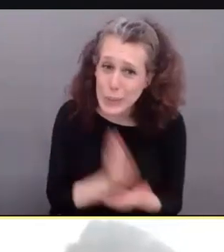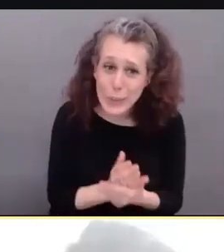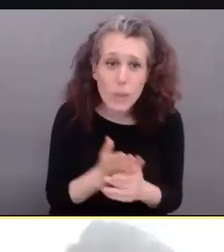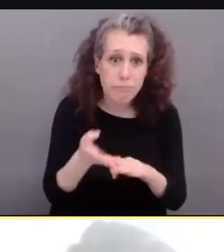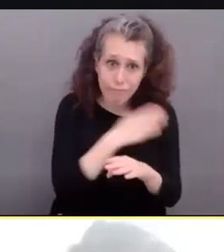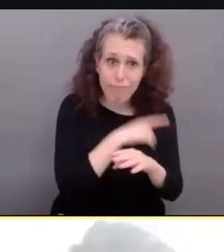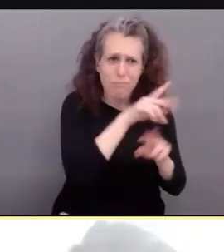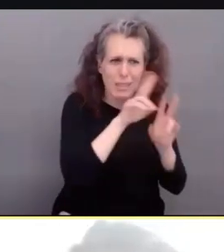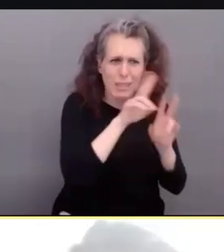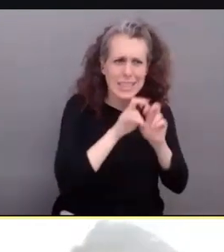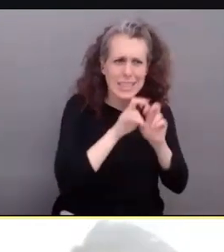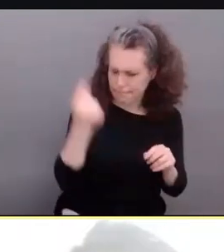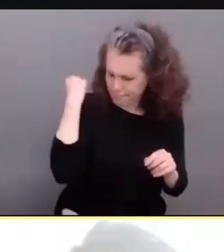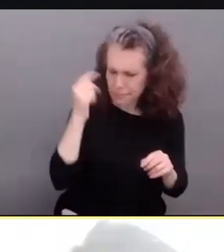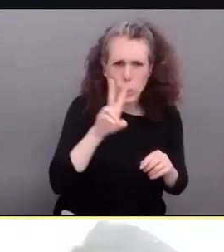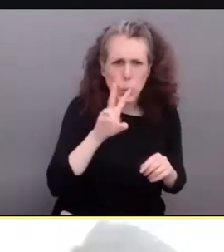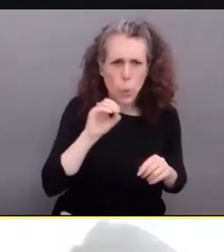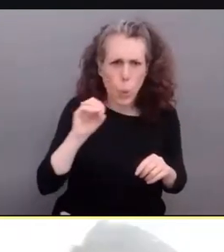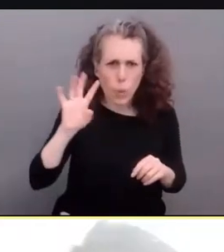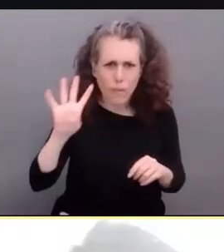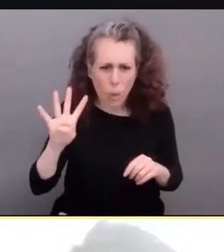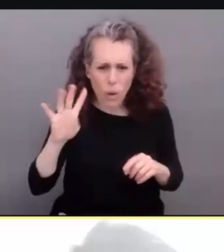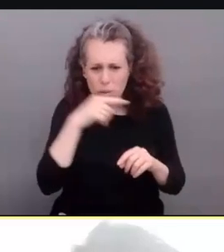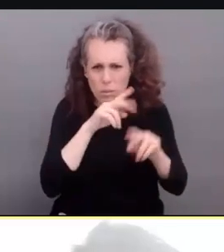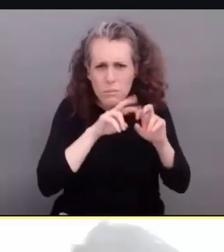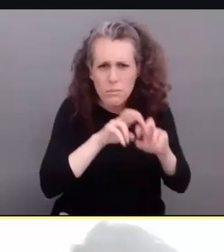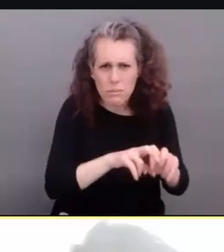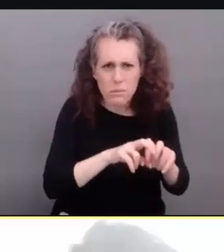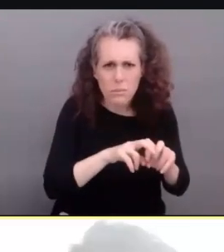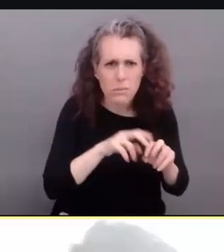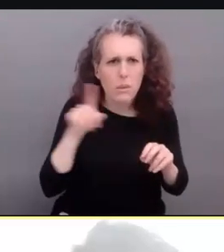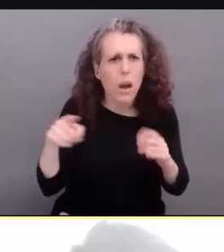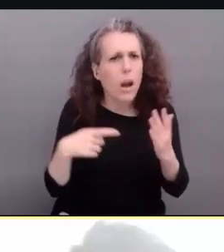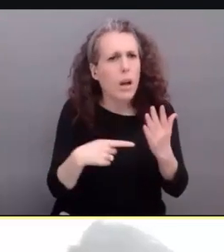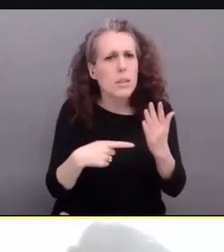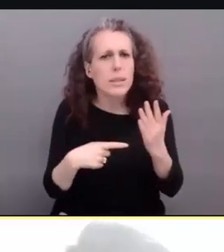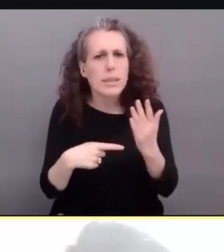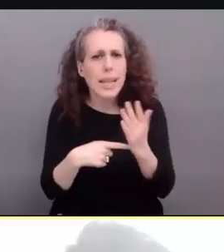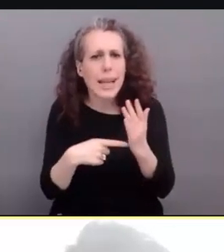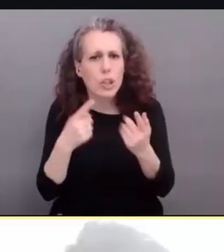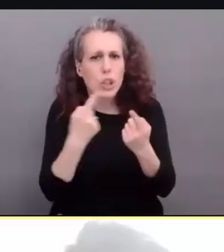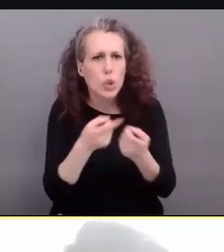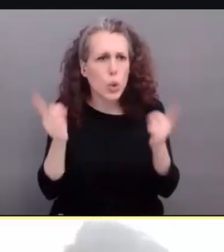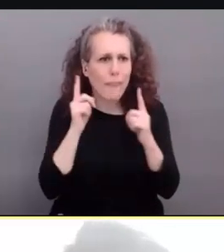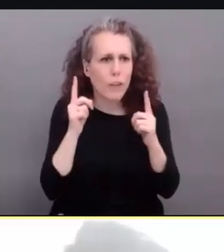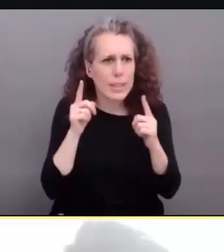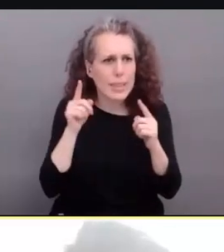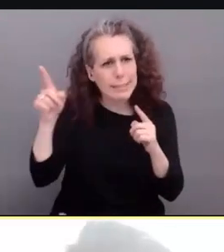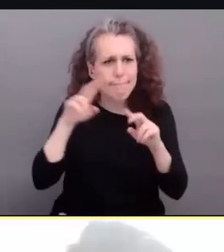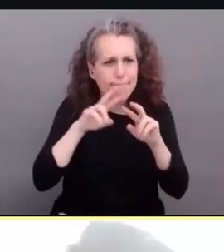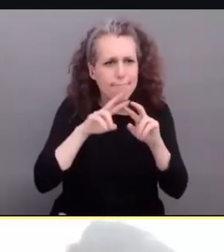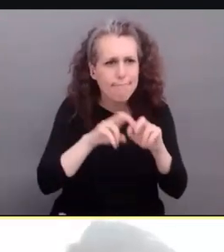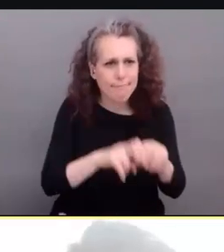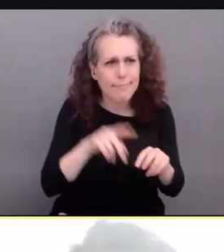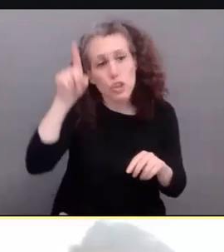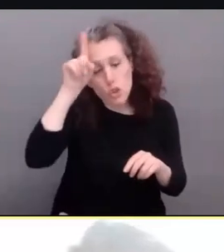example, in 2004, there was a study done by the Technical University of Zurich. A similar study was done in